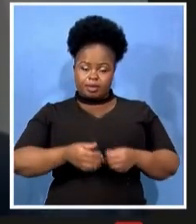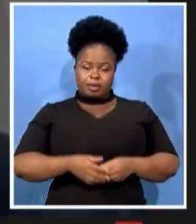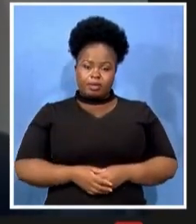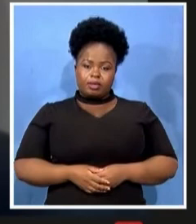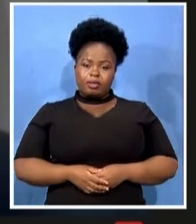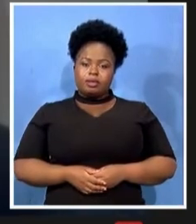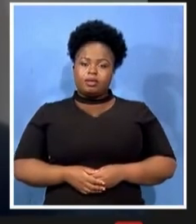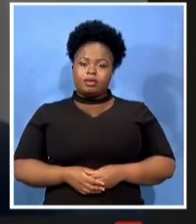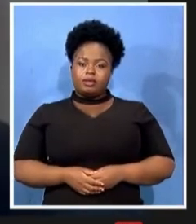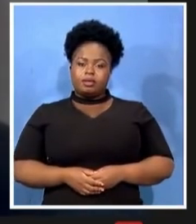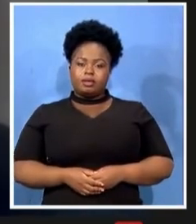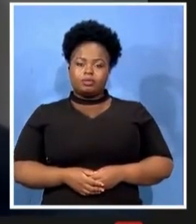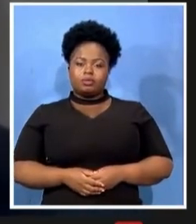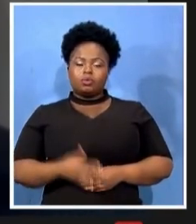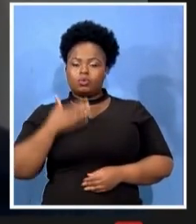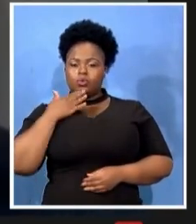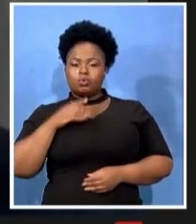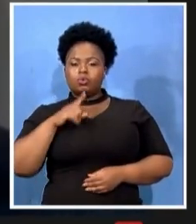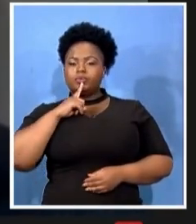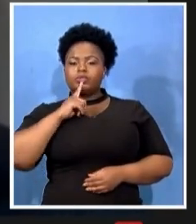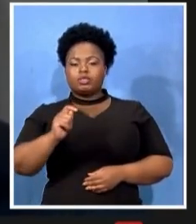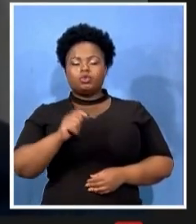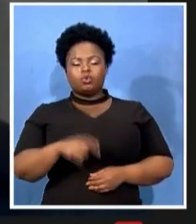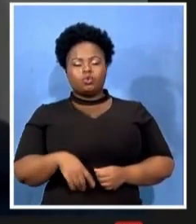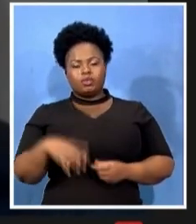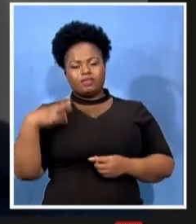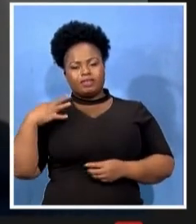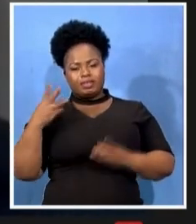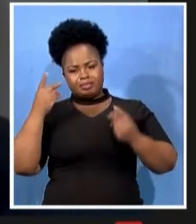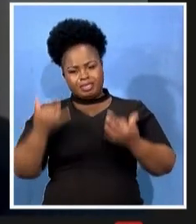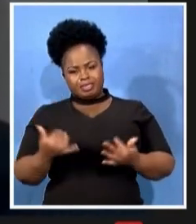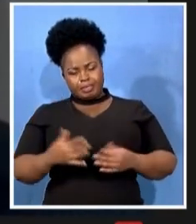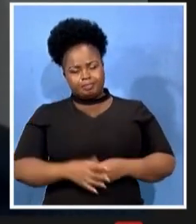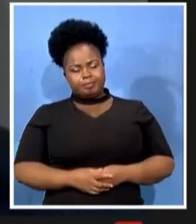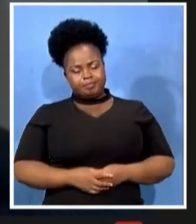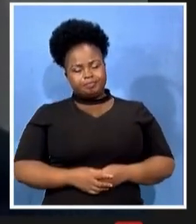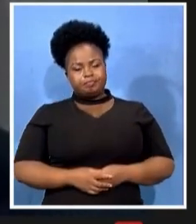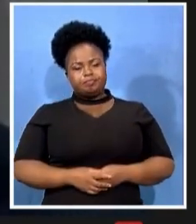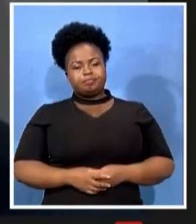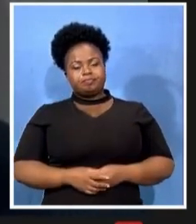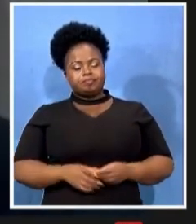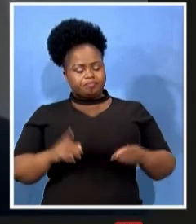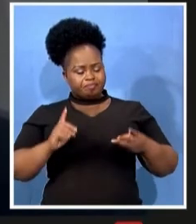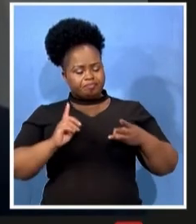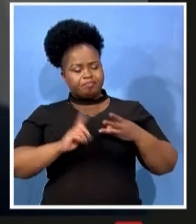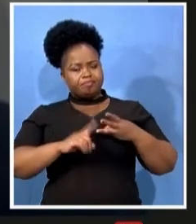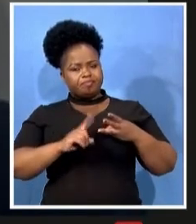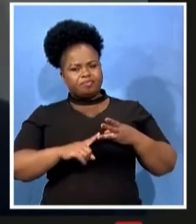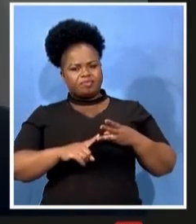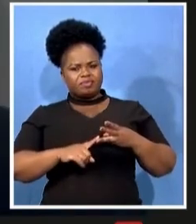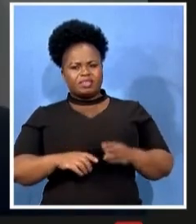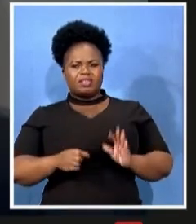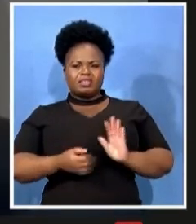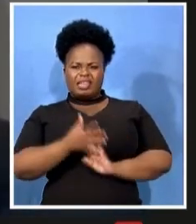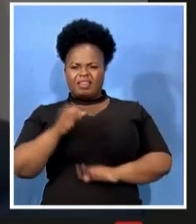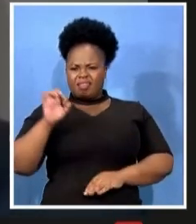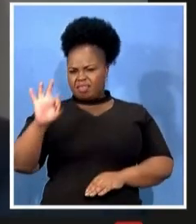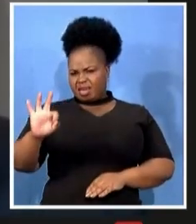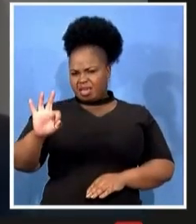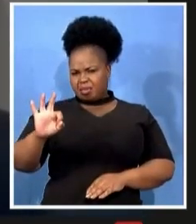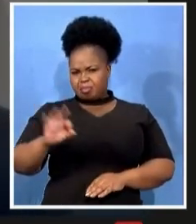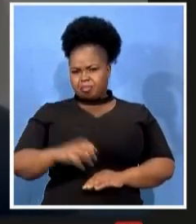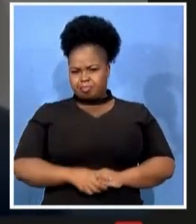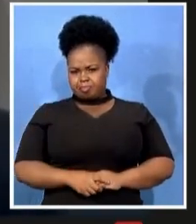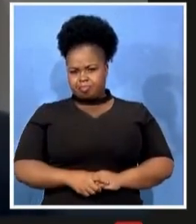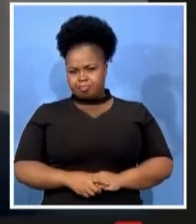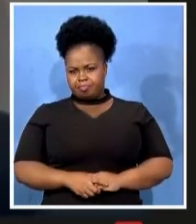Mboweni. My third point is on slide 3. If you would notice, there's been a great increase